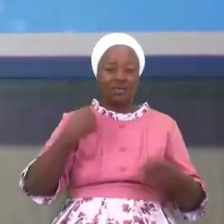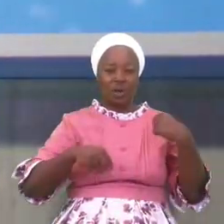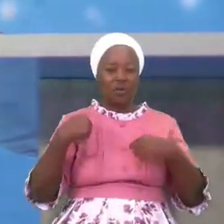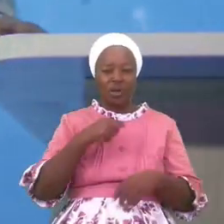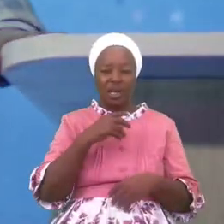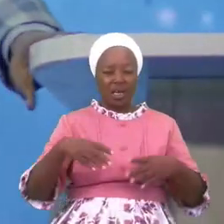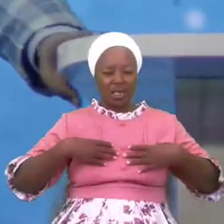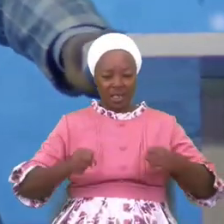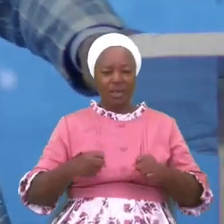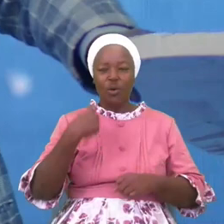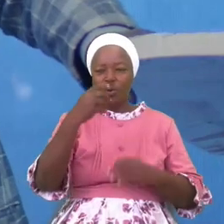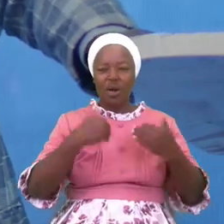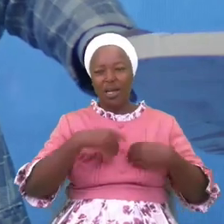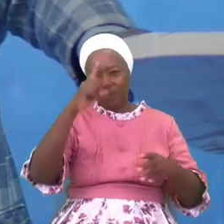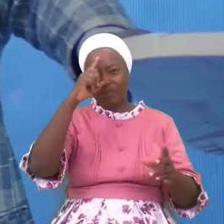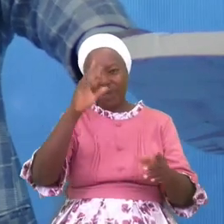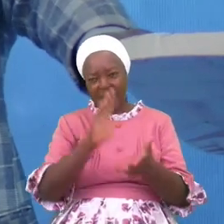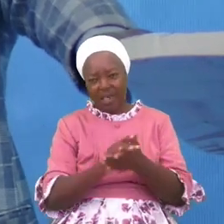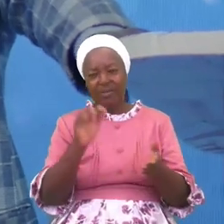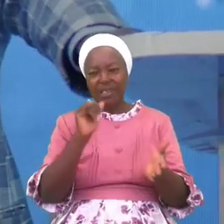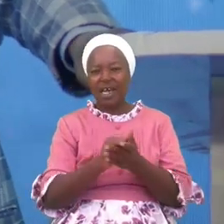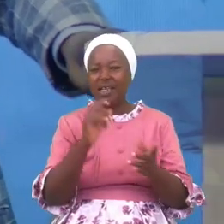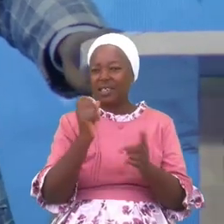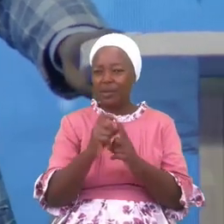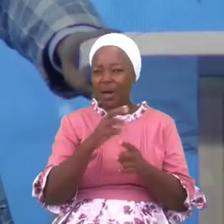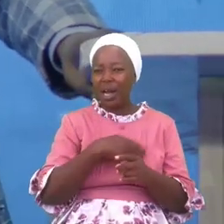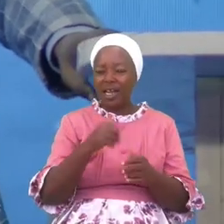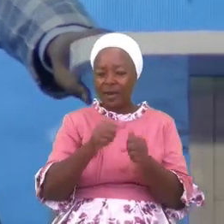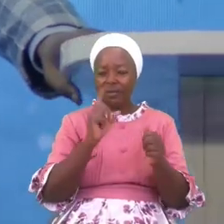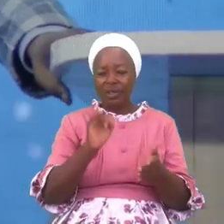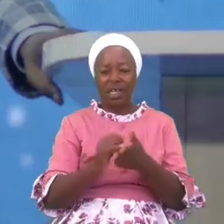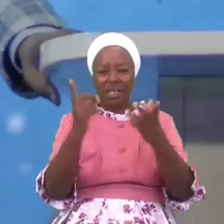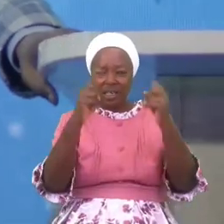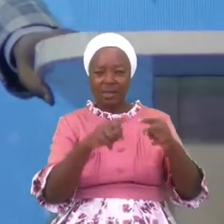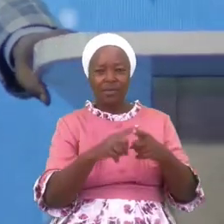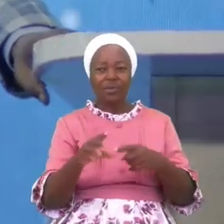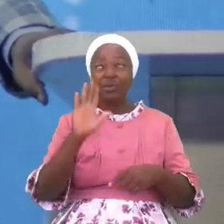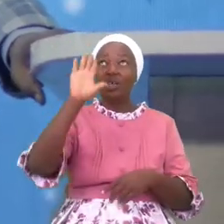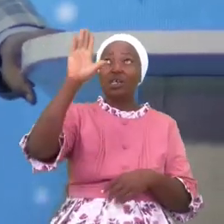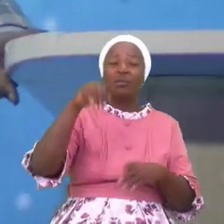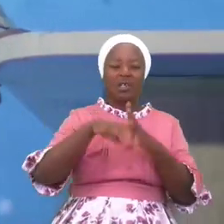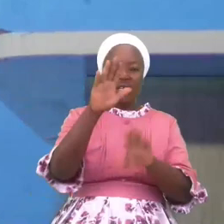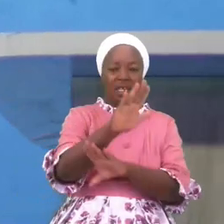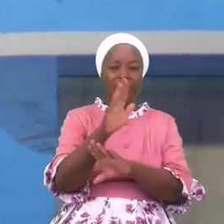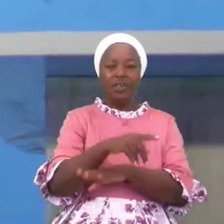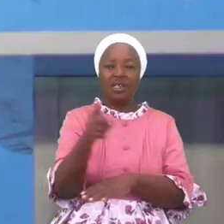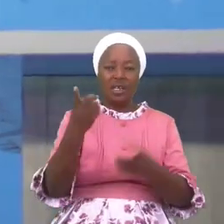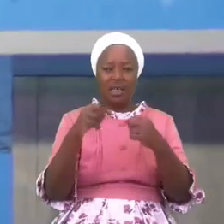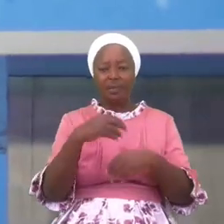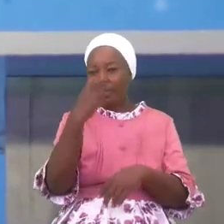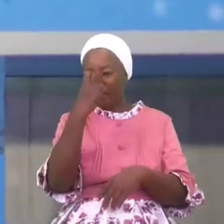And everyone that came to him, in the evening they came. The blind, the dumb, the deaf, the lame, the